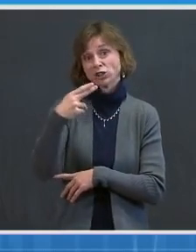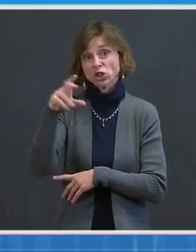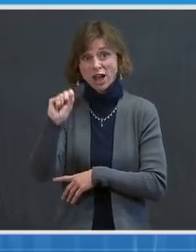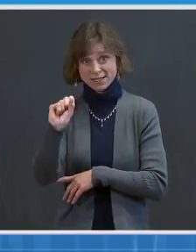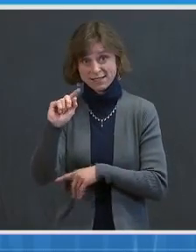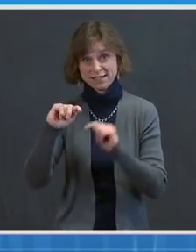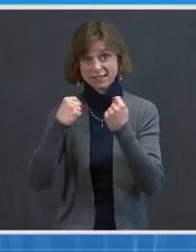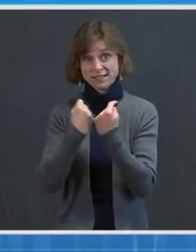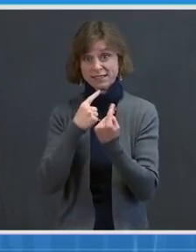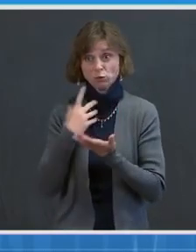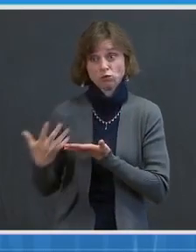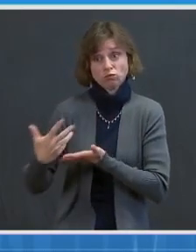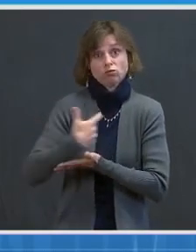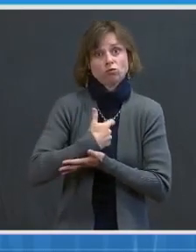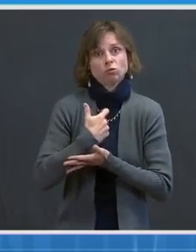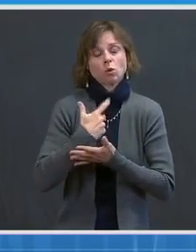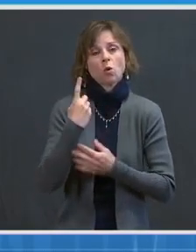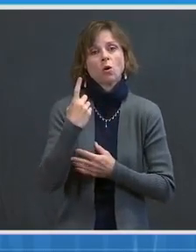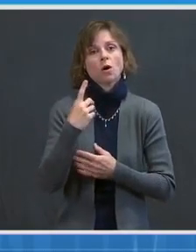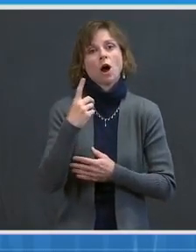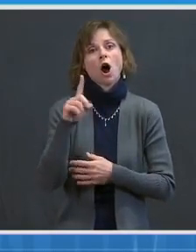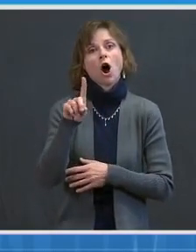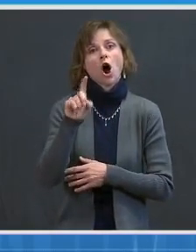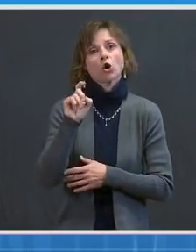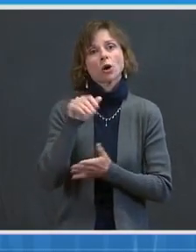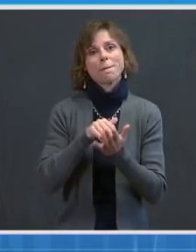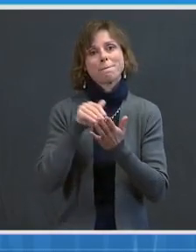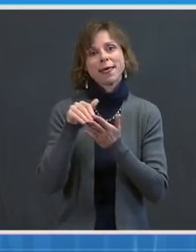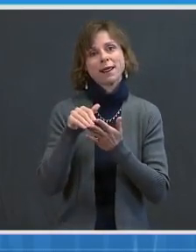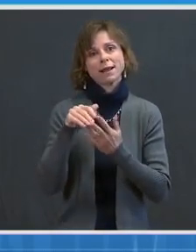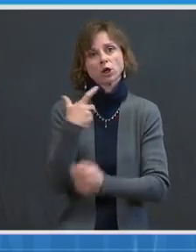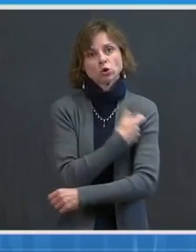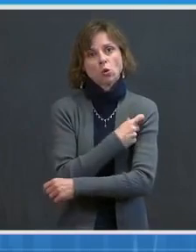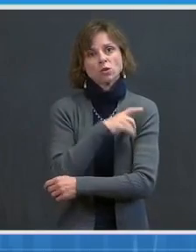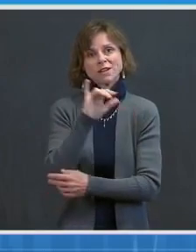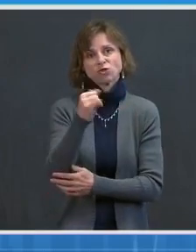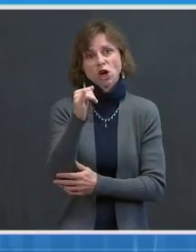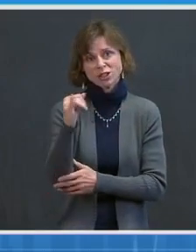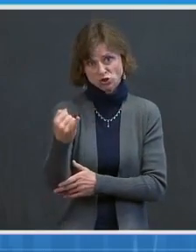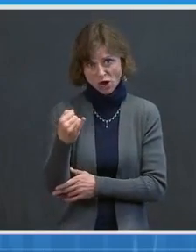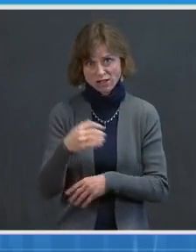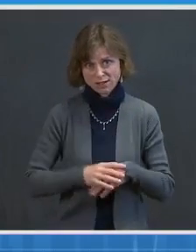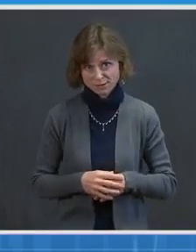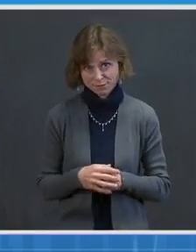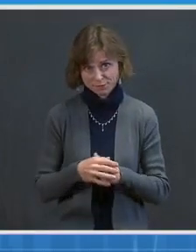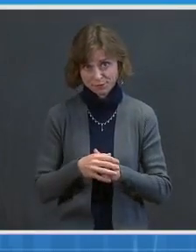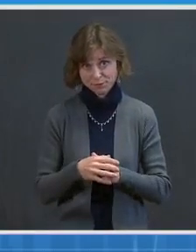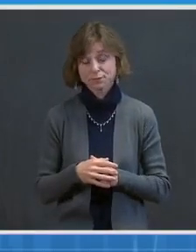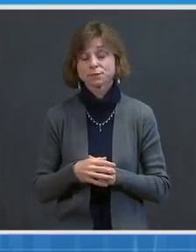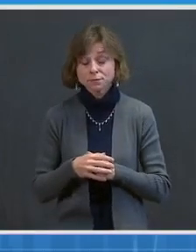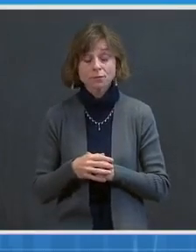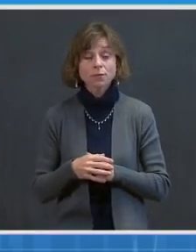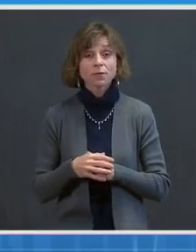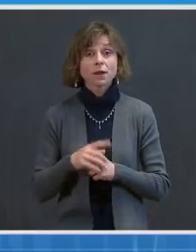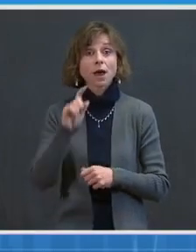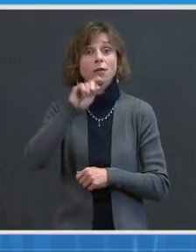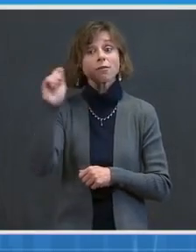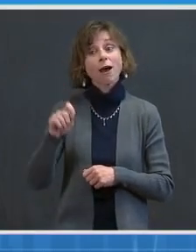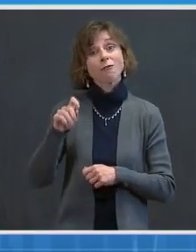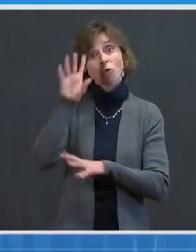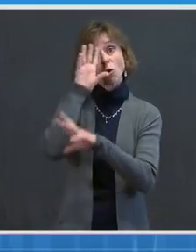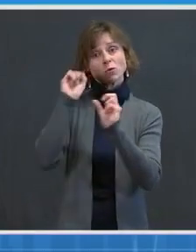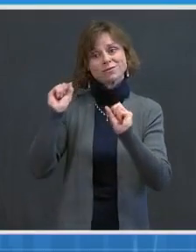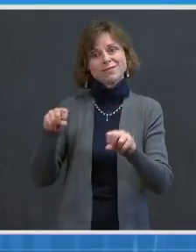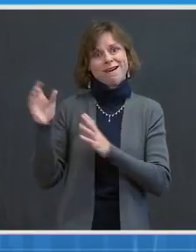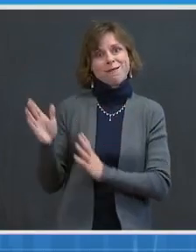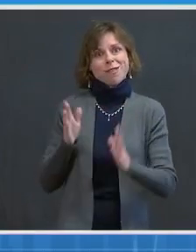of the Johnson & Johnson vaccine. This order allows for the President to plan for the future in the latter